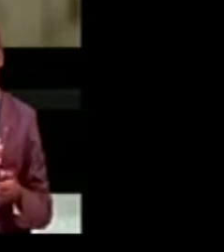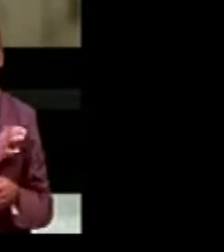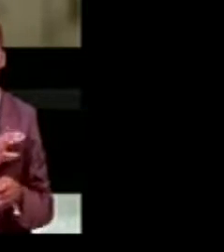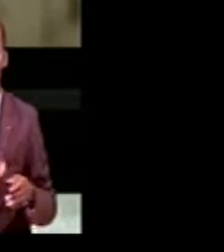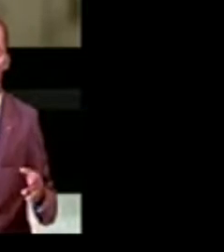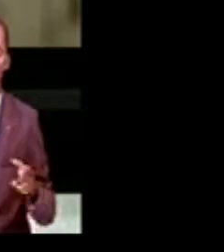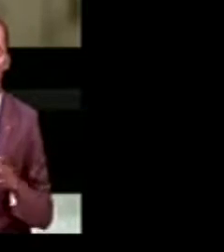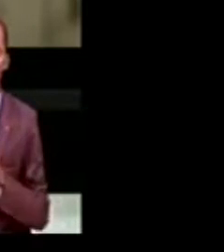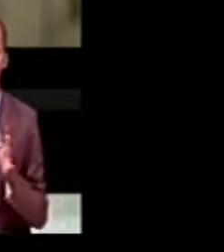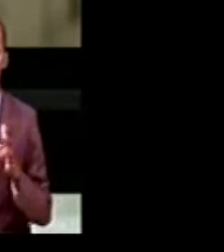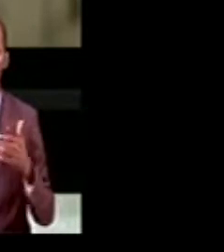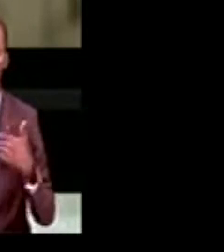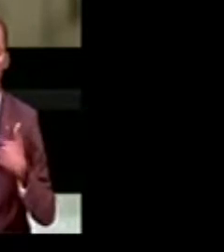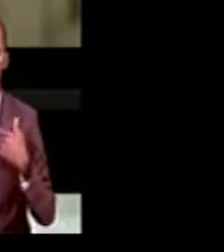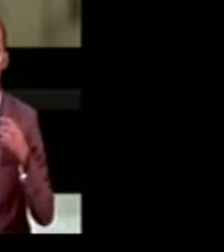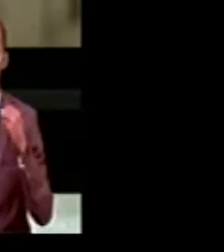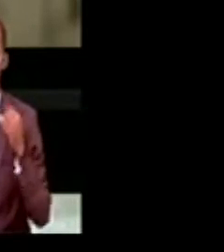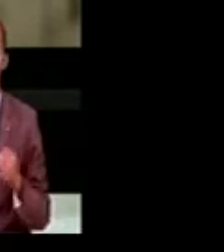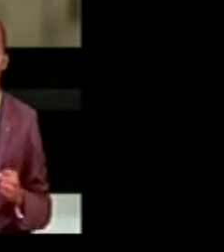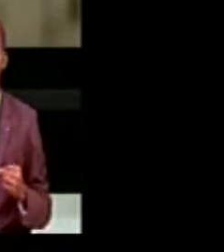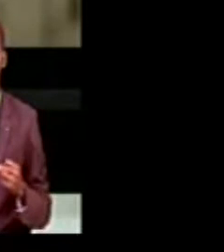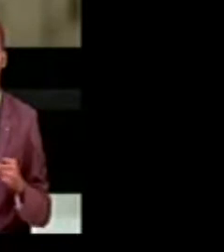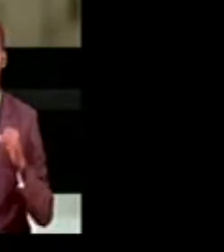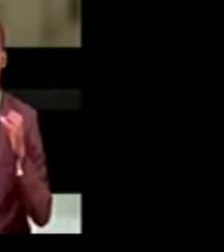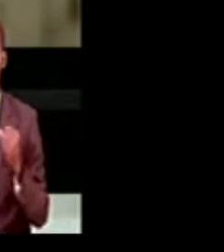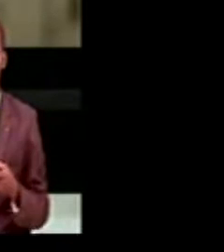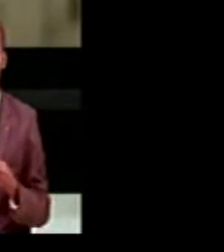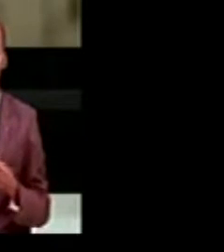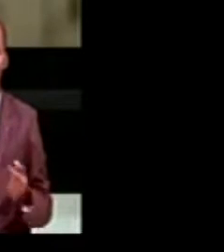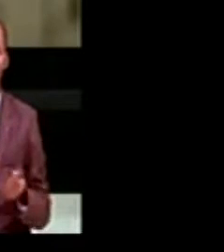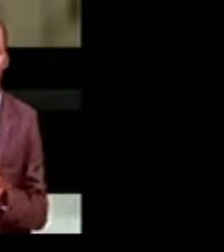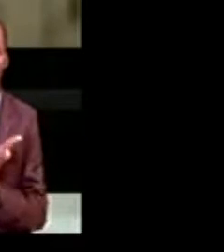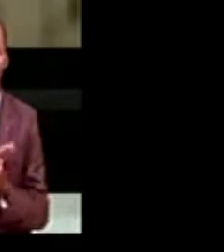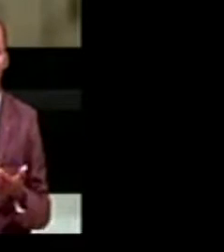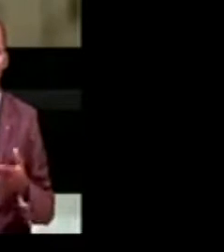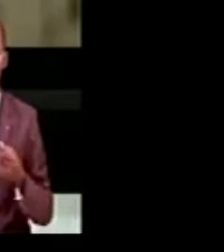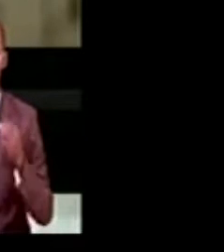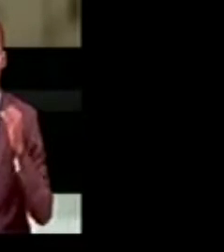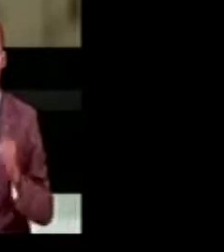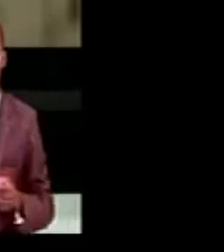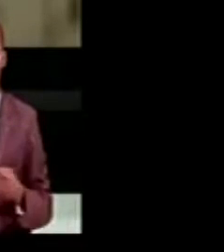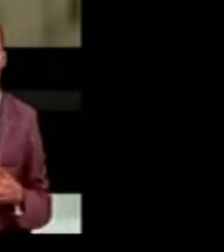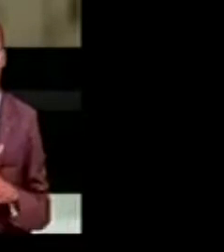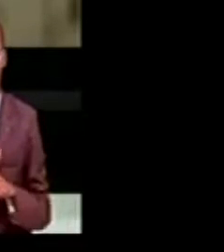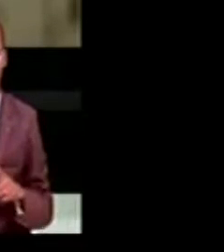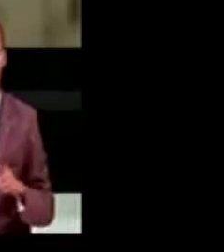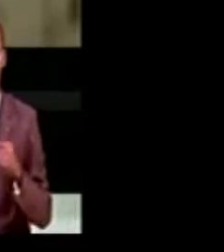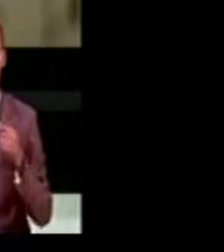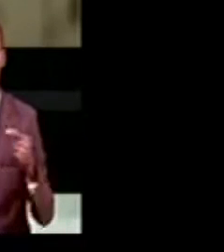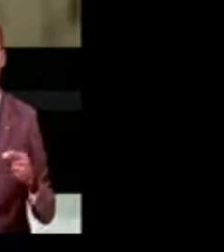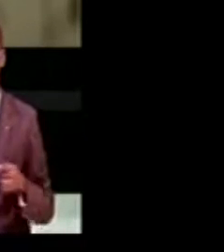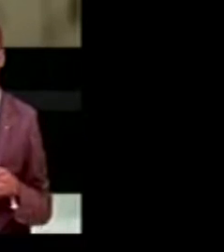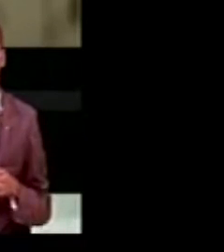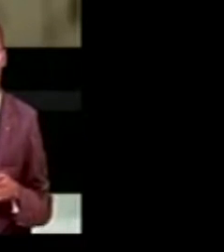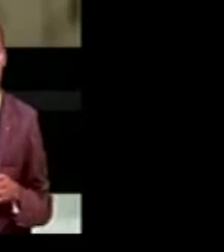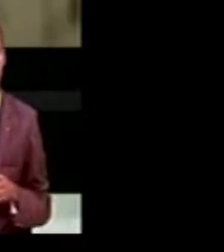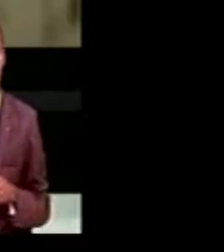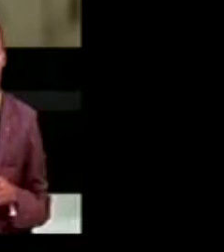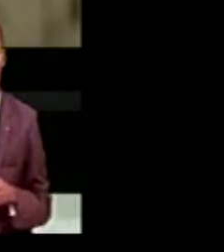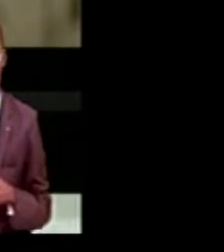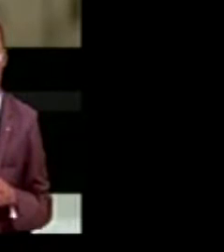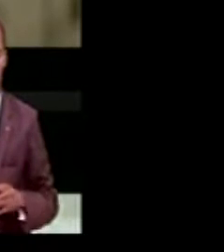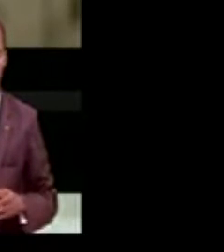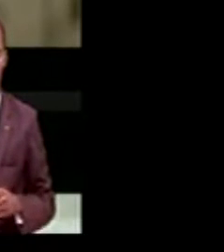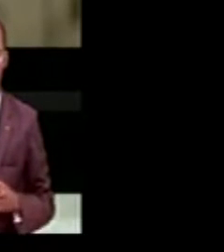him and obey. Christ Jesus had the power to destroy, the power